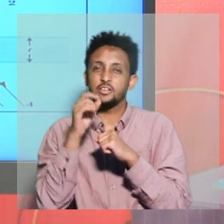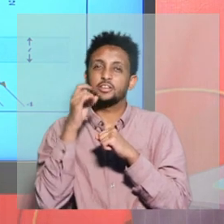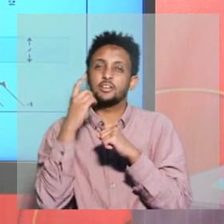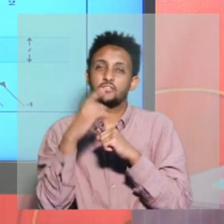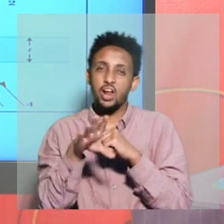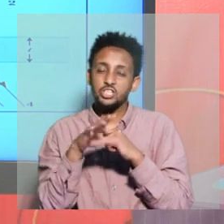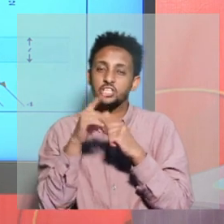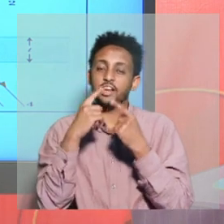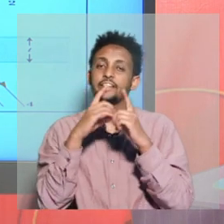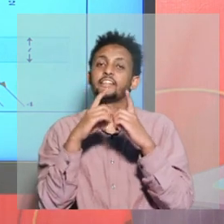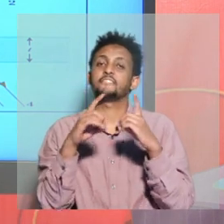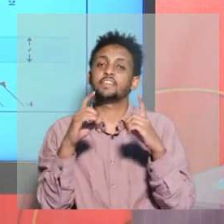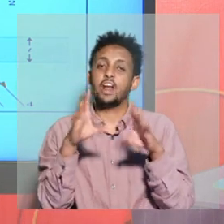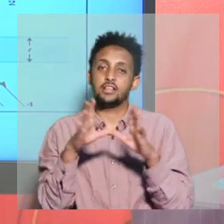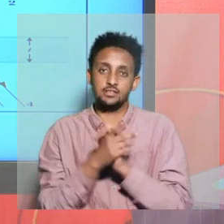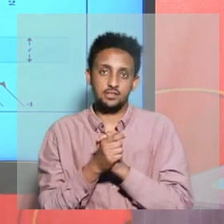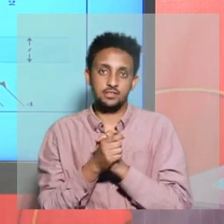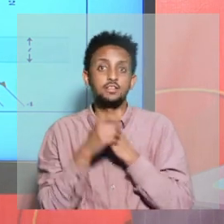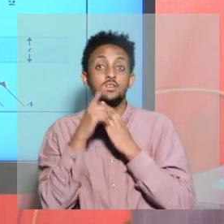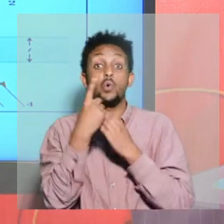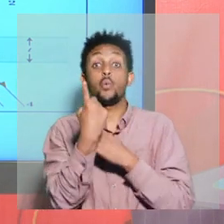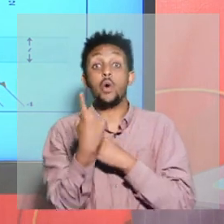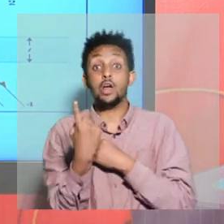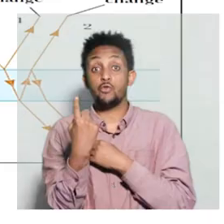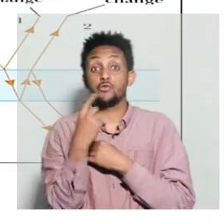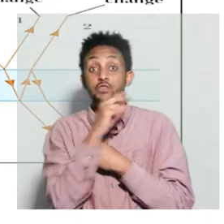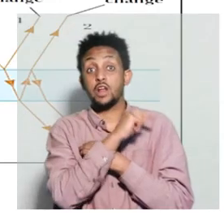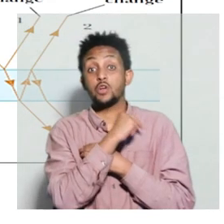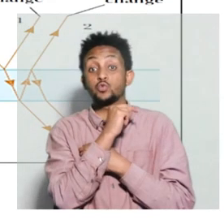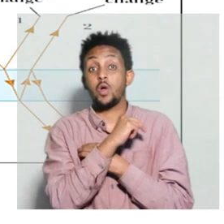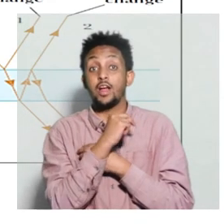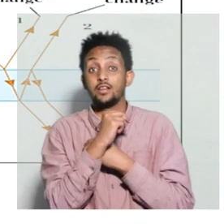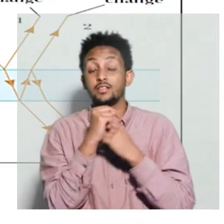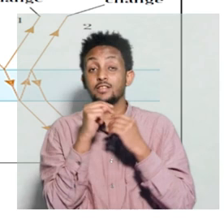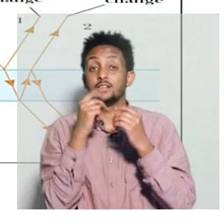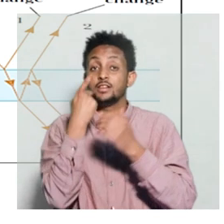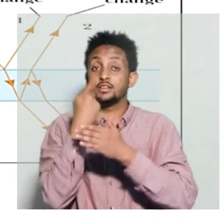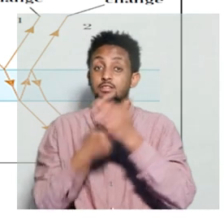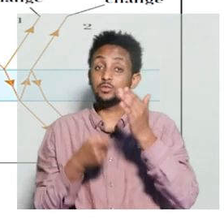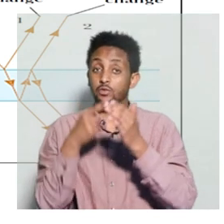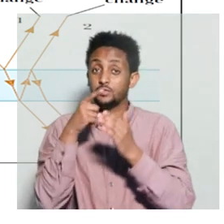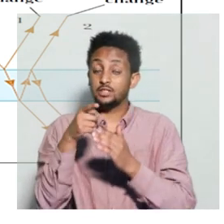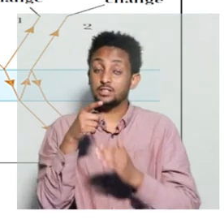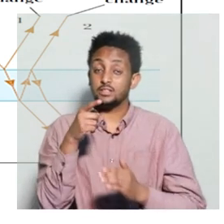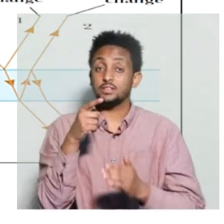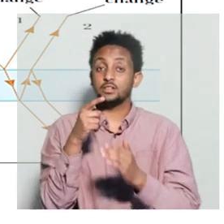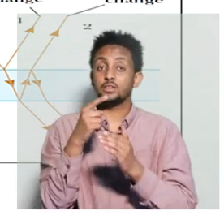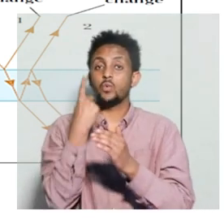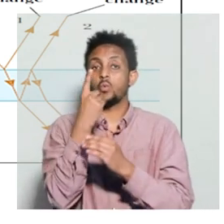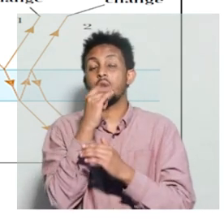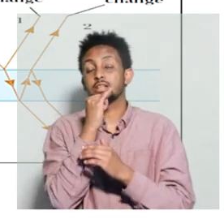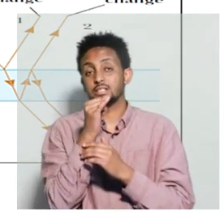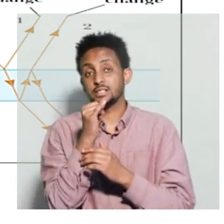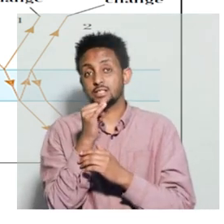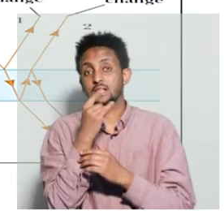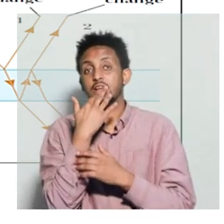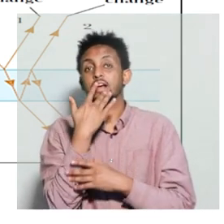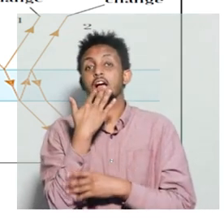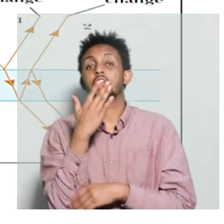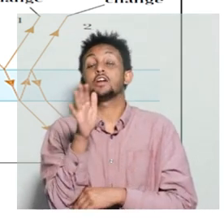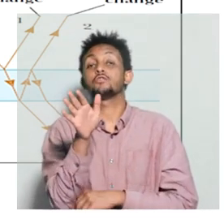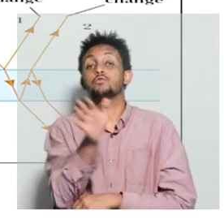diffraction, and interference. Among one of the natural phenomena of the result of interference, one is in